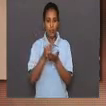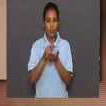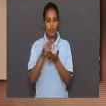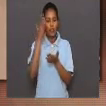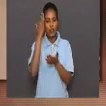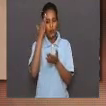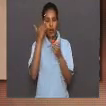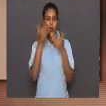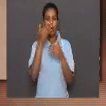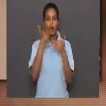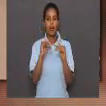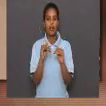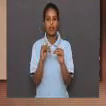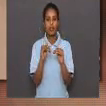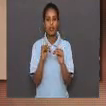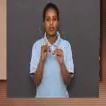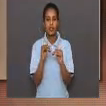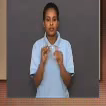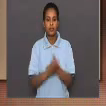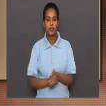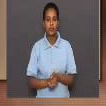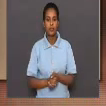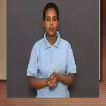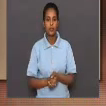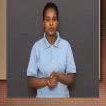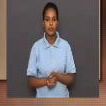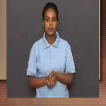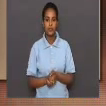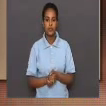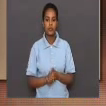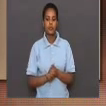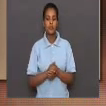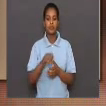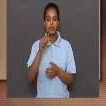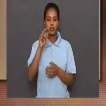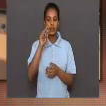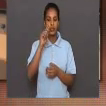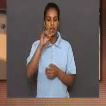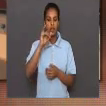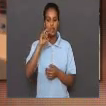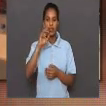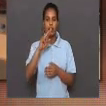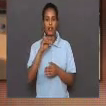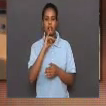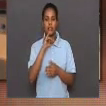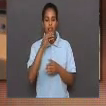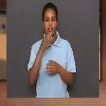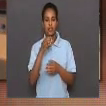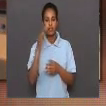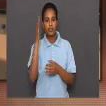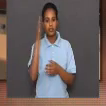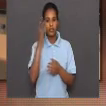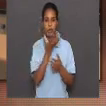known amount of analyte. The titrant is the substance that is